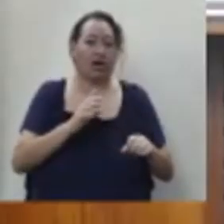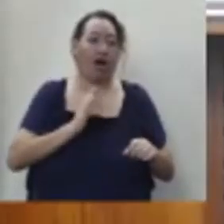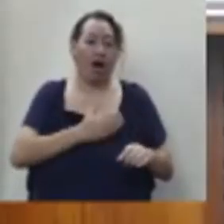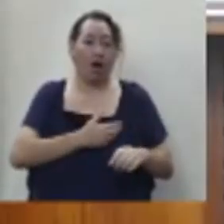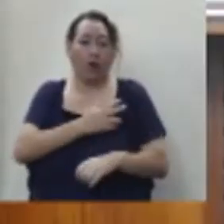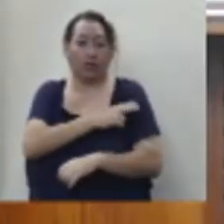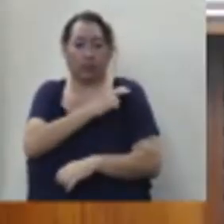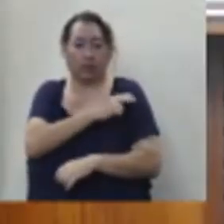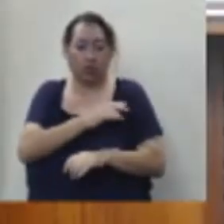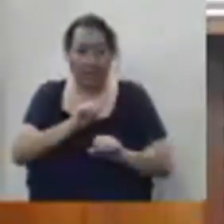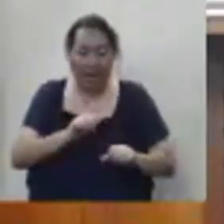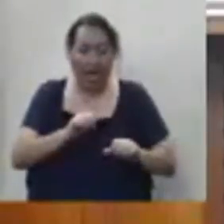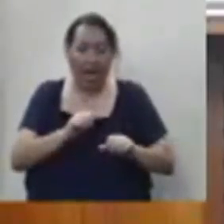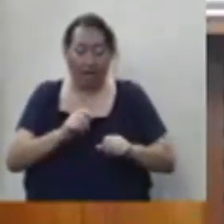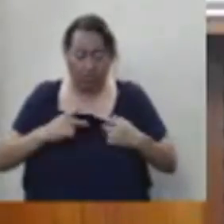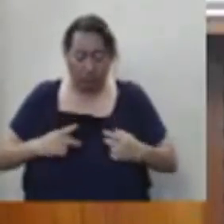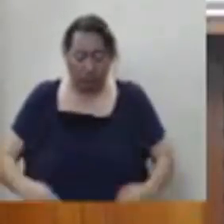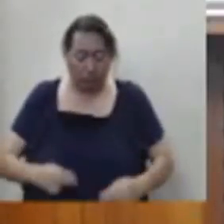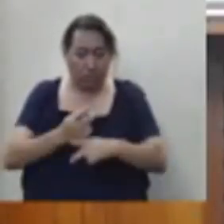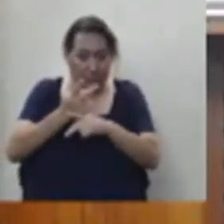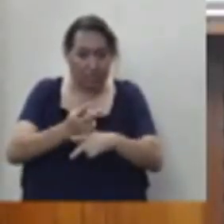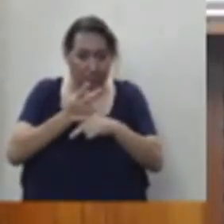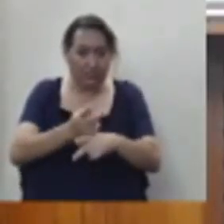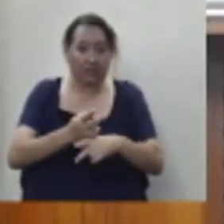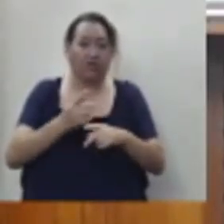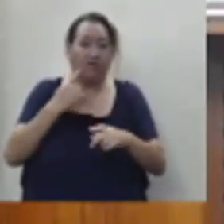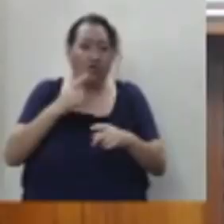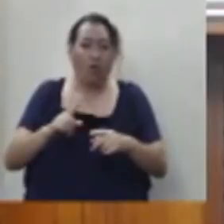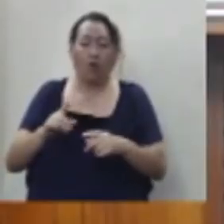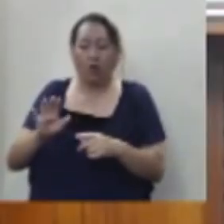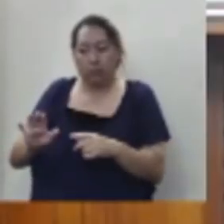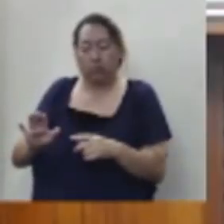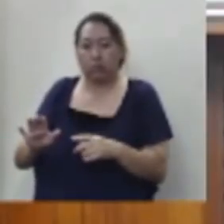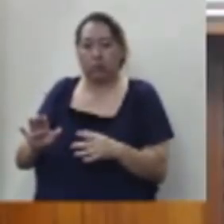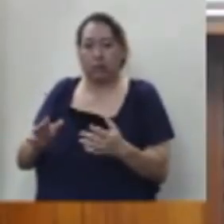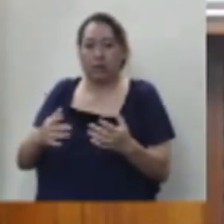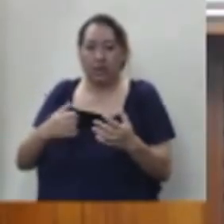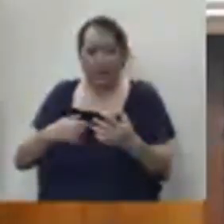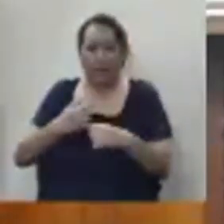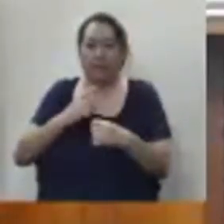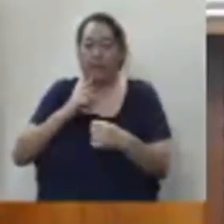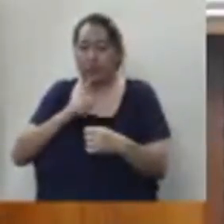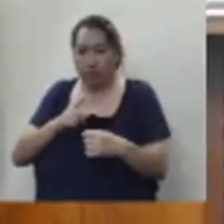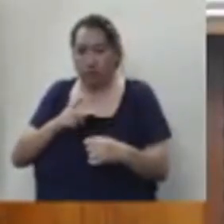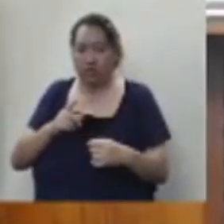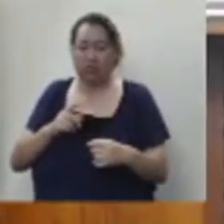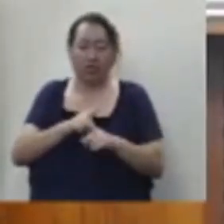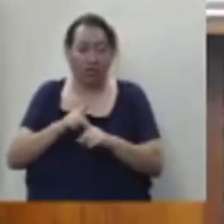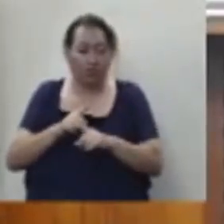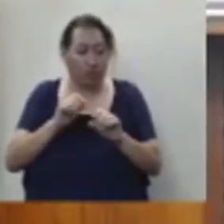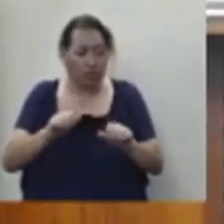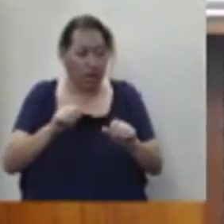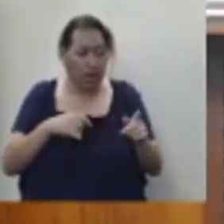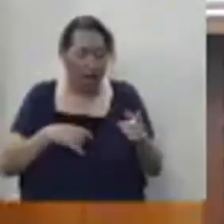to expand our testing capacity. We also need to be able to contact trace efficiently